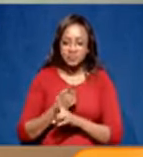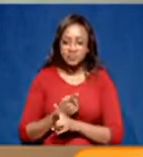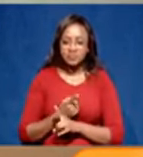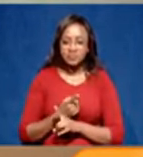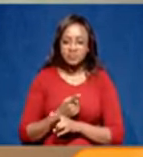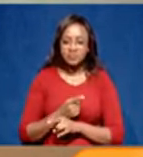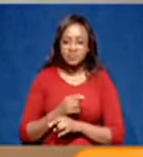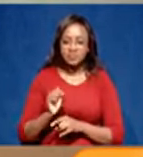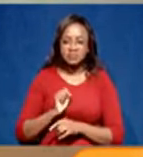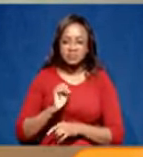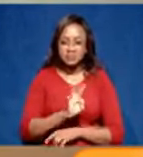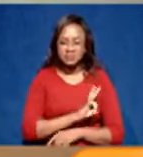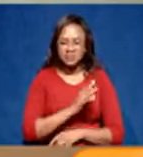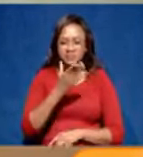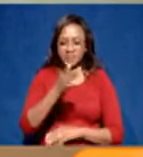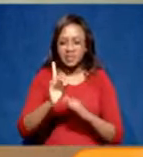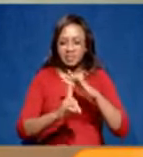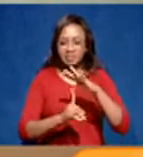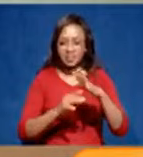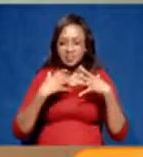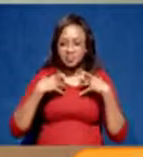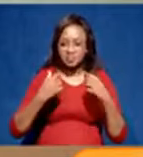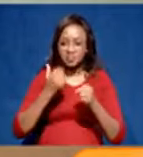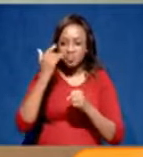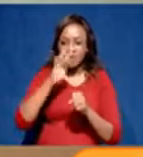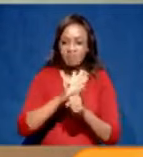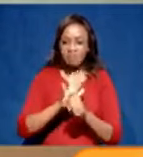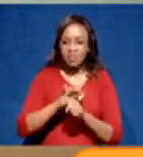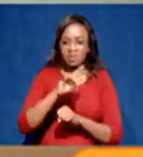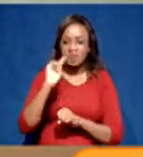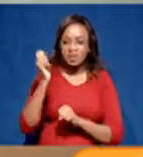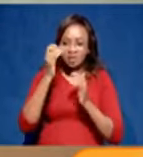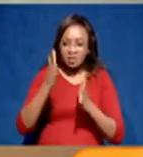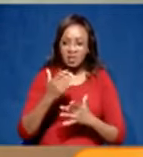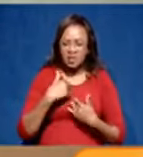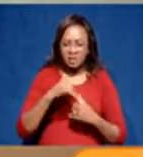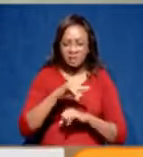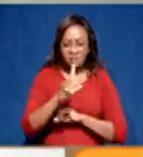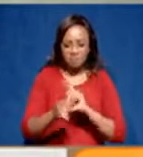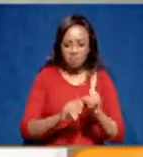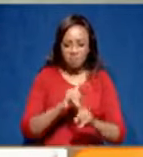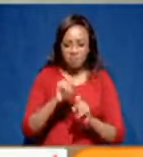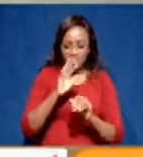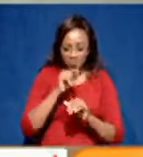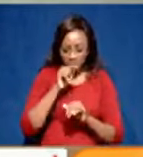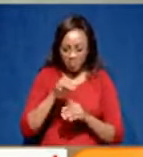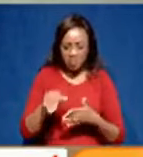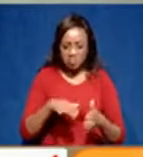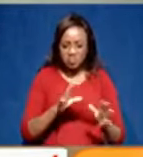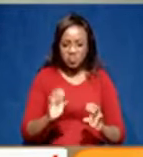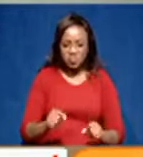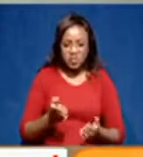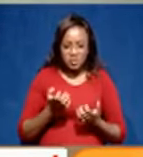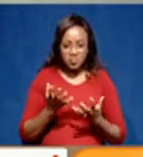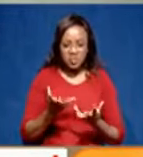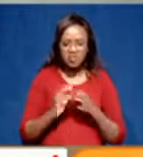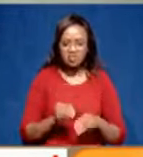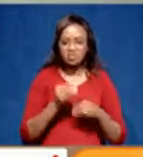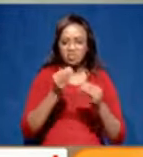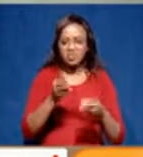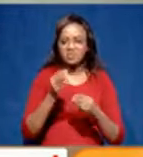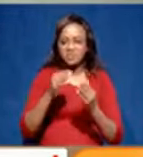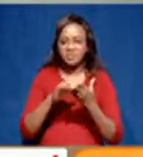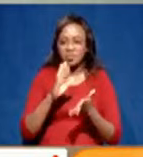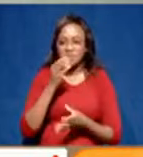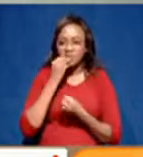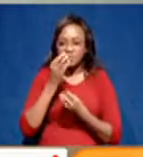of Health, because many Kenyans have questions. Mm. And it is now this opportunity that we use to give as much information as possible so that even when